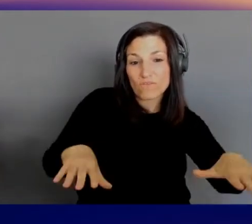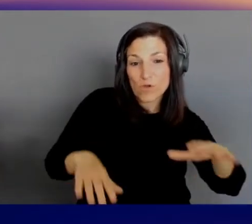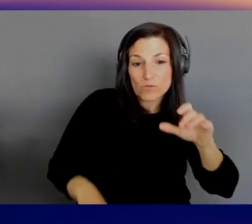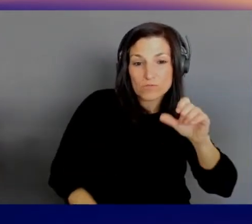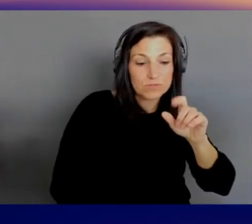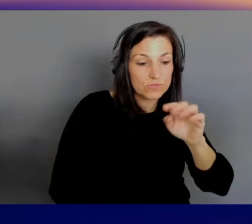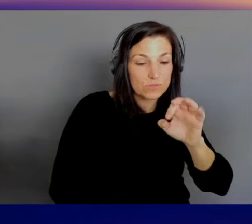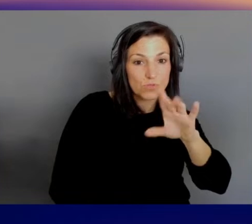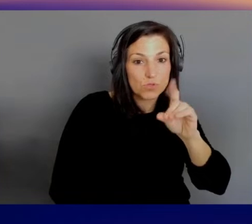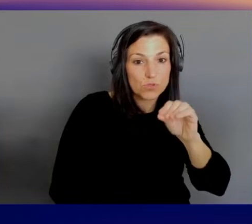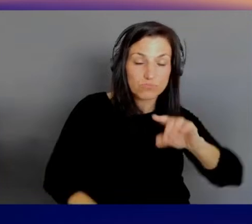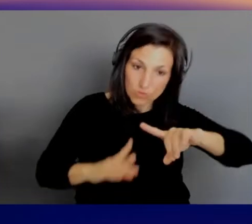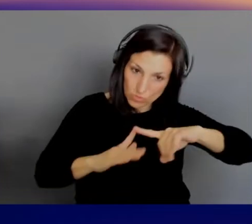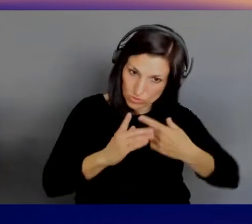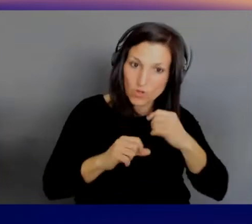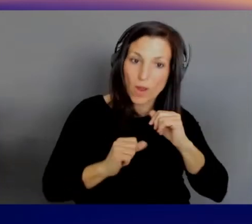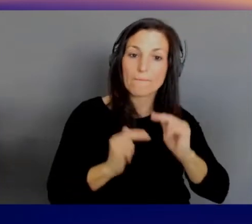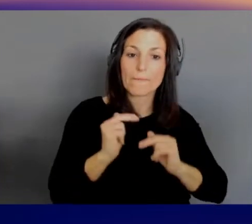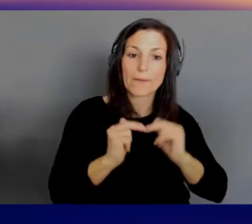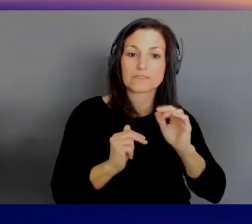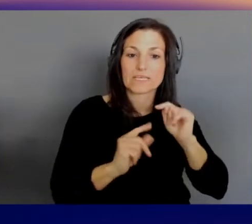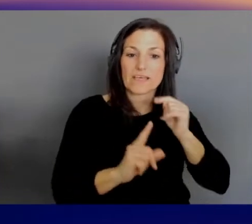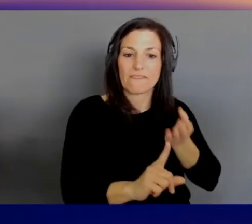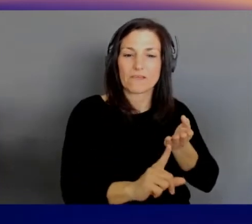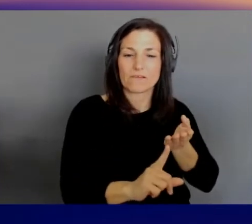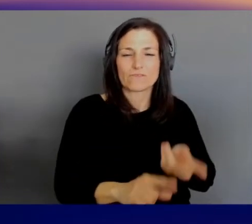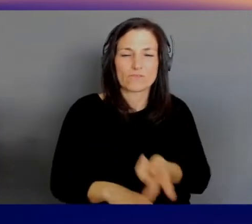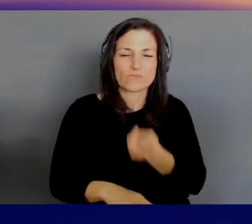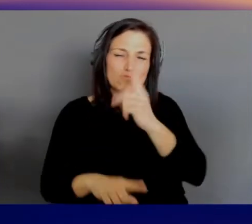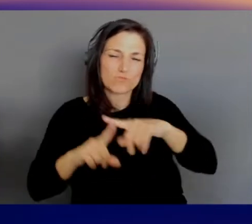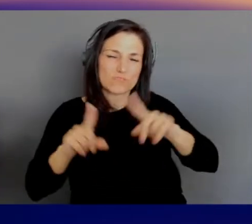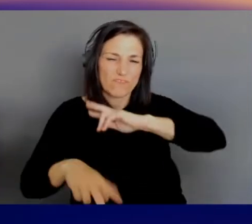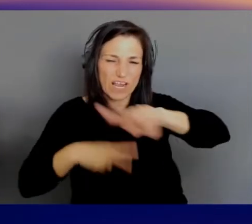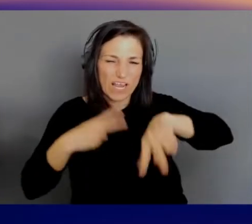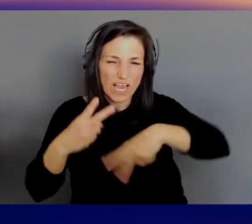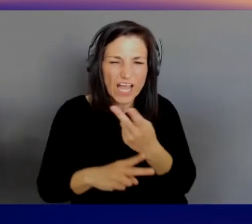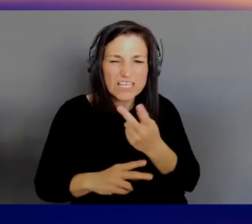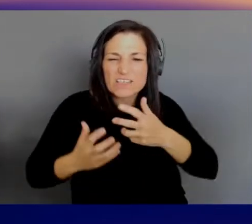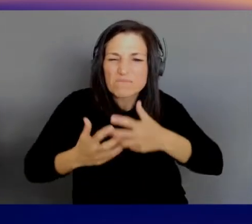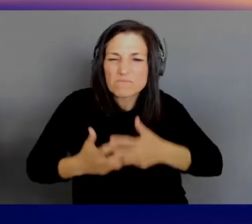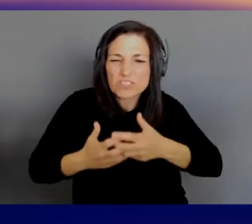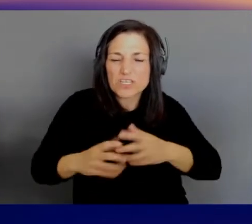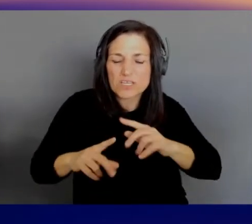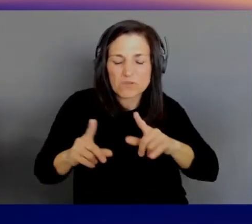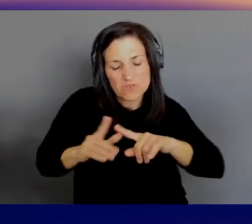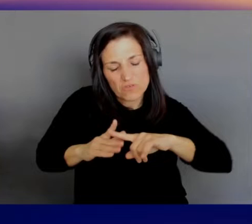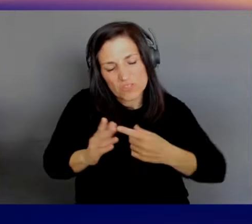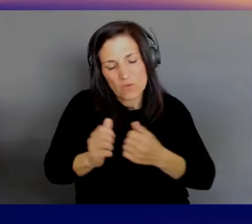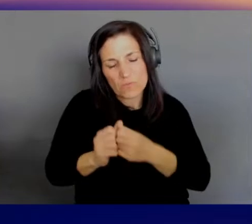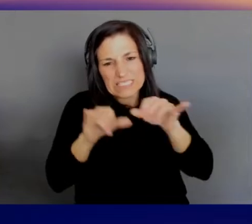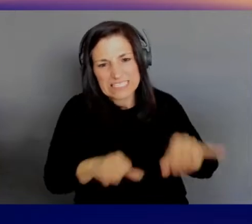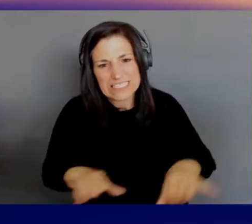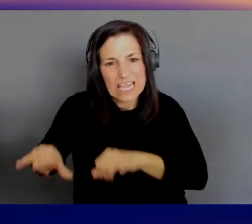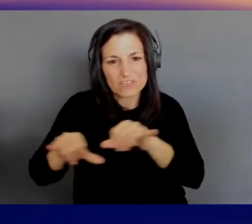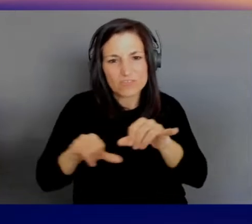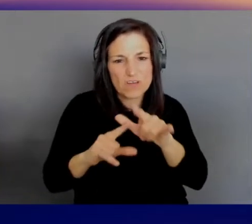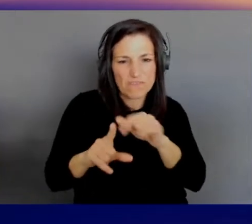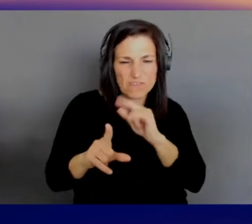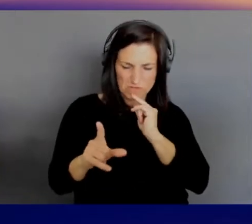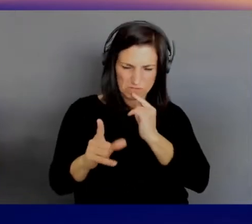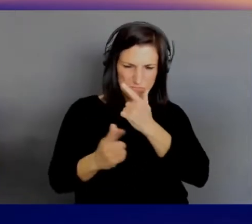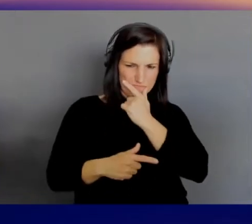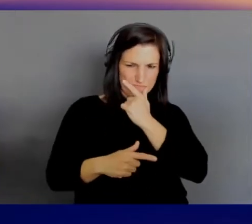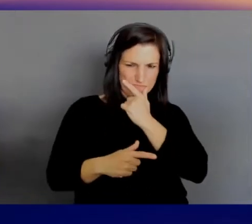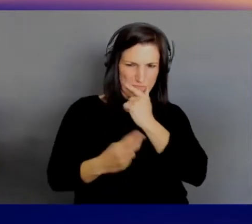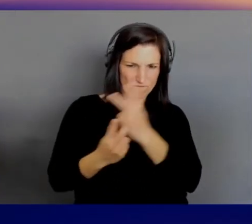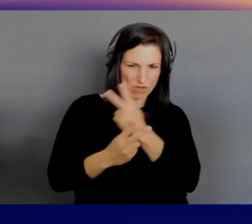state machine. There are two different types of state machine, but normally you can start with standard, and then you figure out which one to use based on your use case.